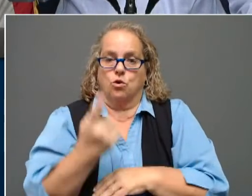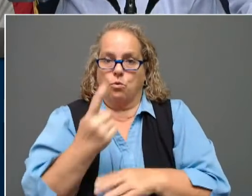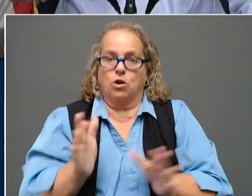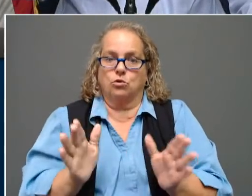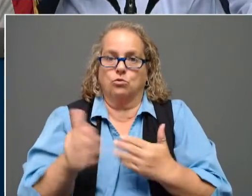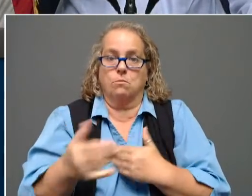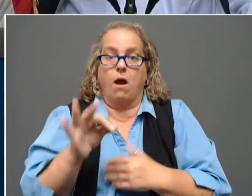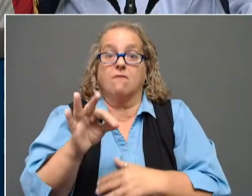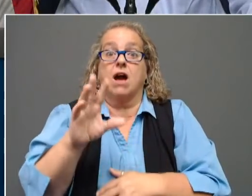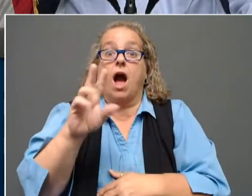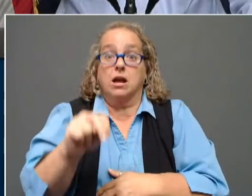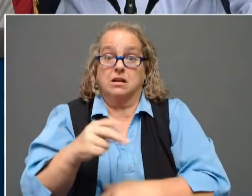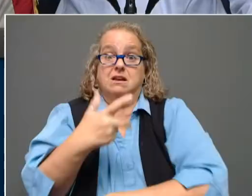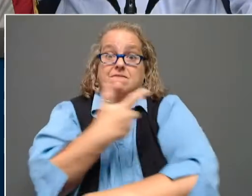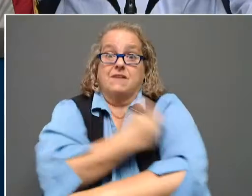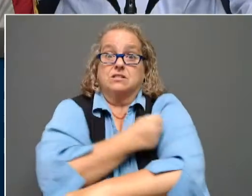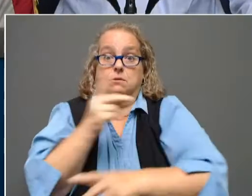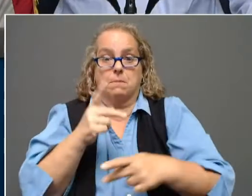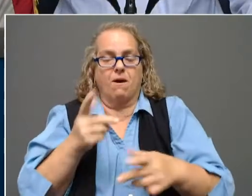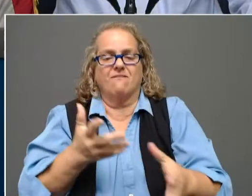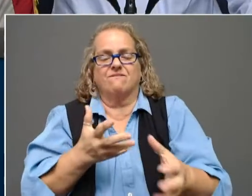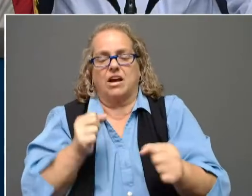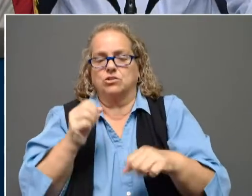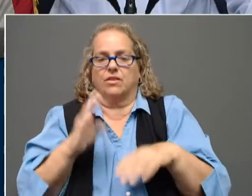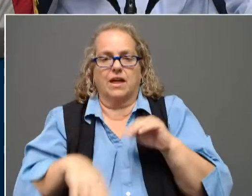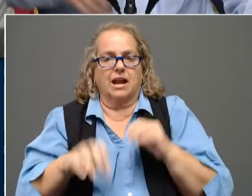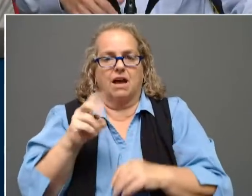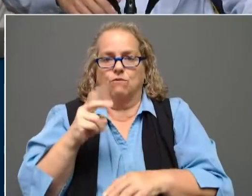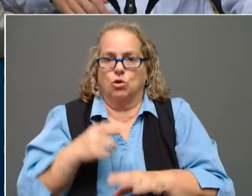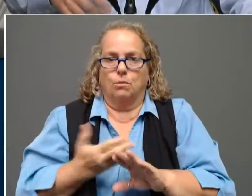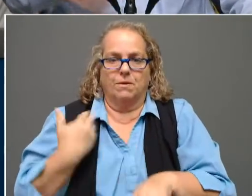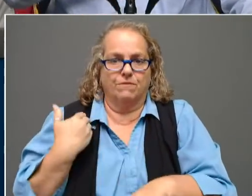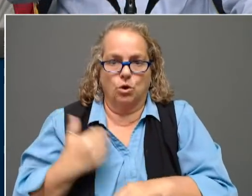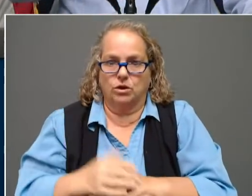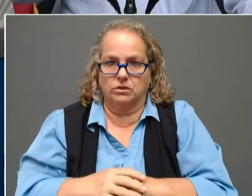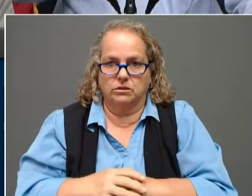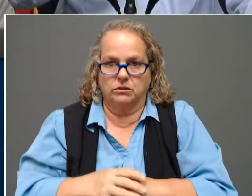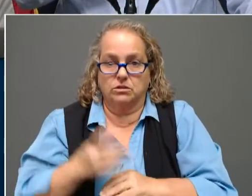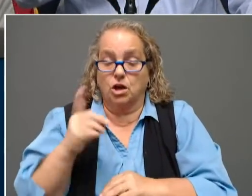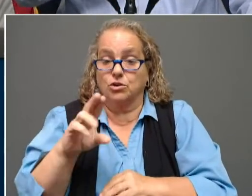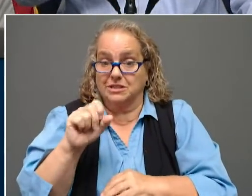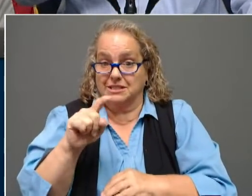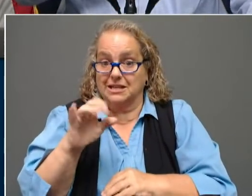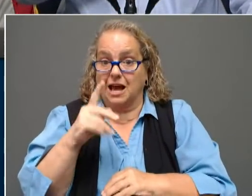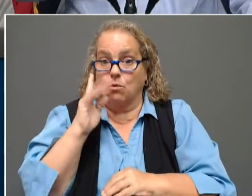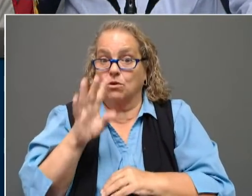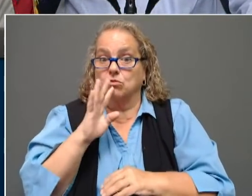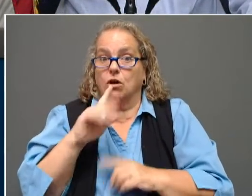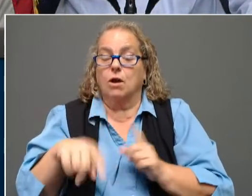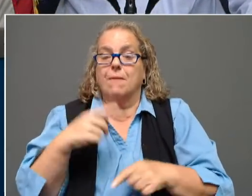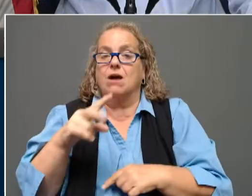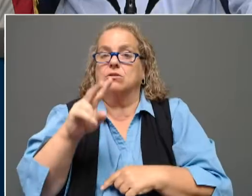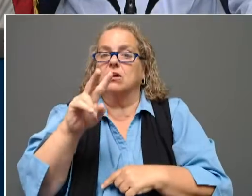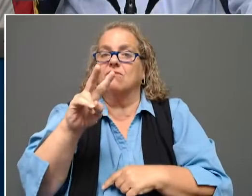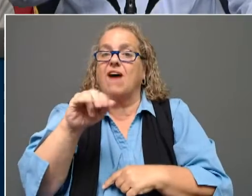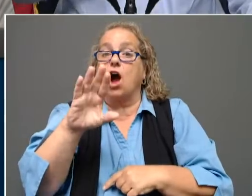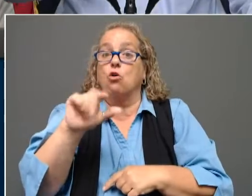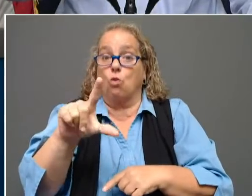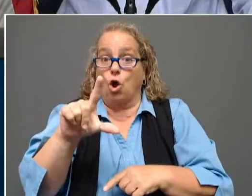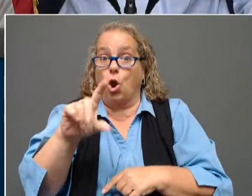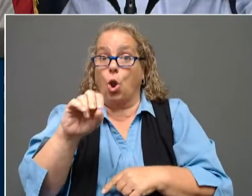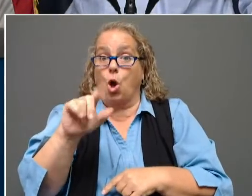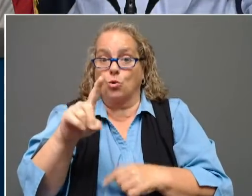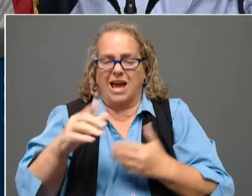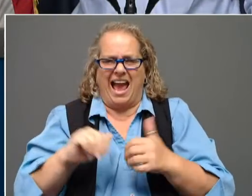unvaccinated individuals faster than ever before. Dr. Stack will talk about the viral load and how it is